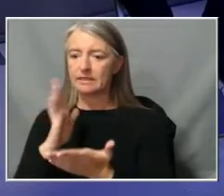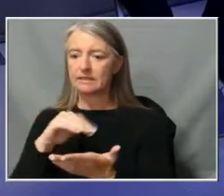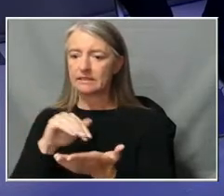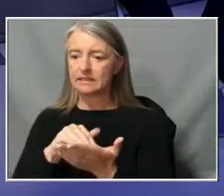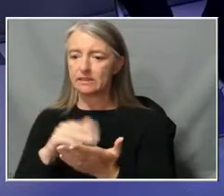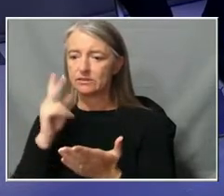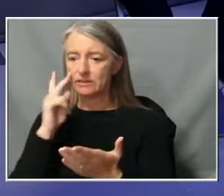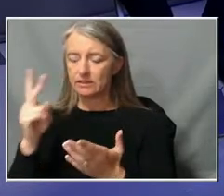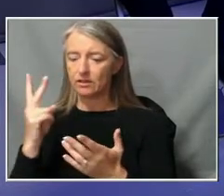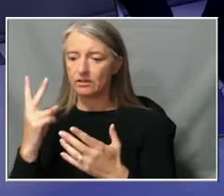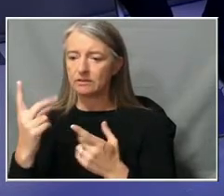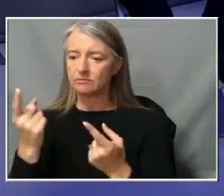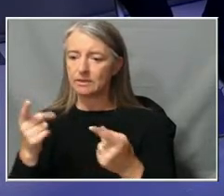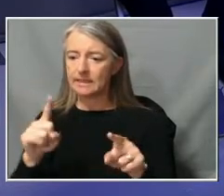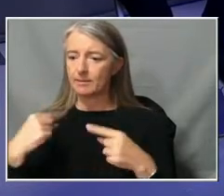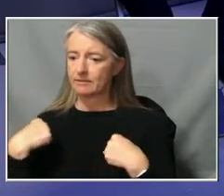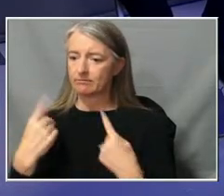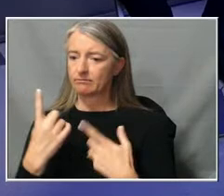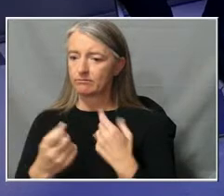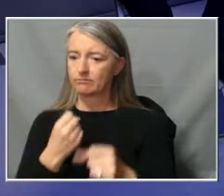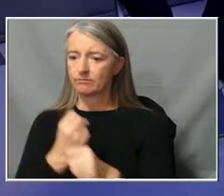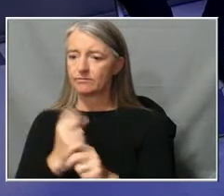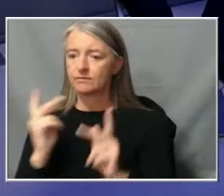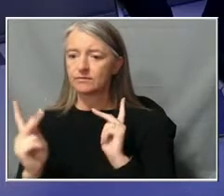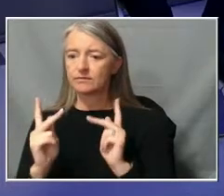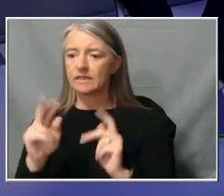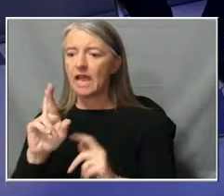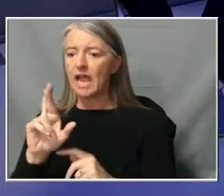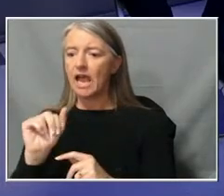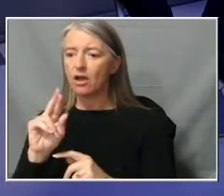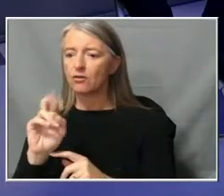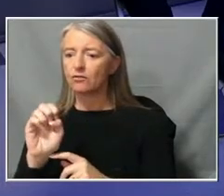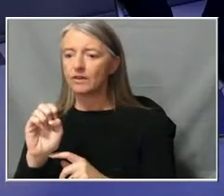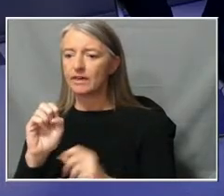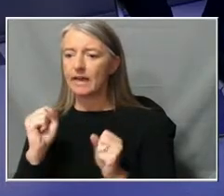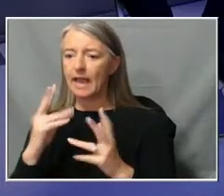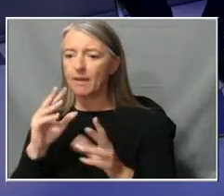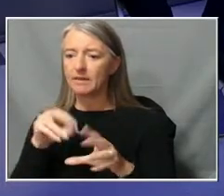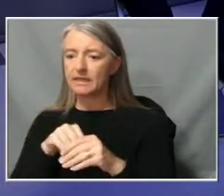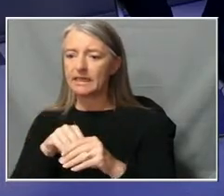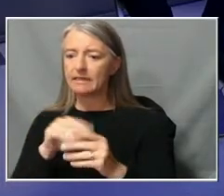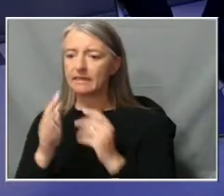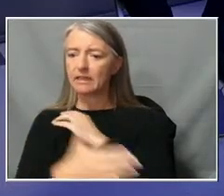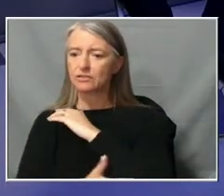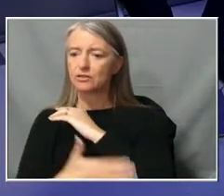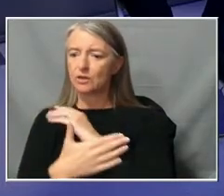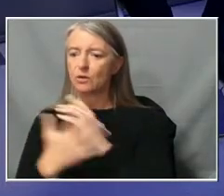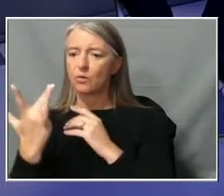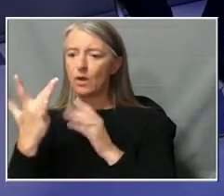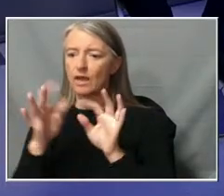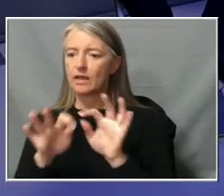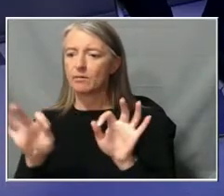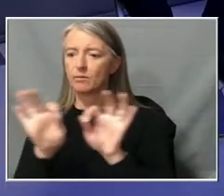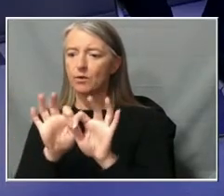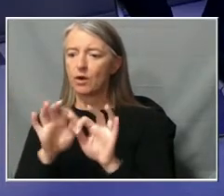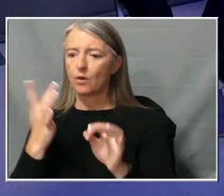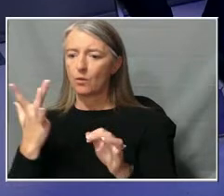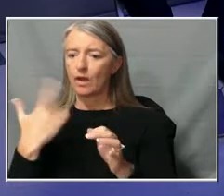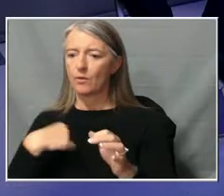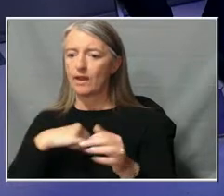over the last year. But for folks who don't know, just how rare is it, and how many are in the country, and why is it so important that we have one here